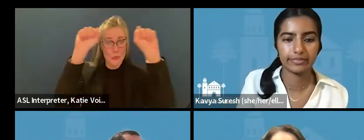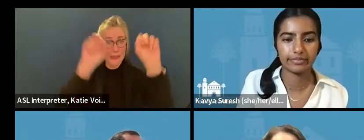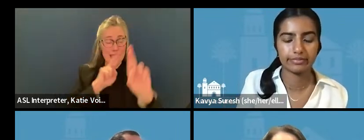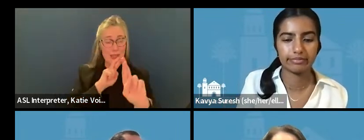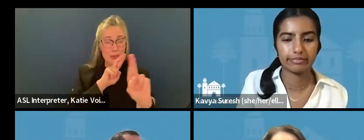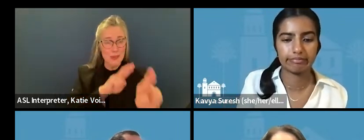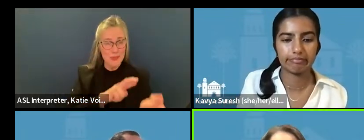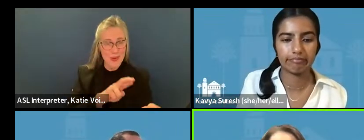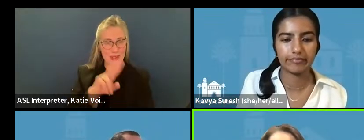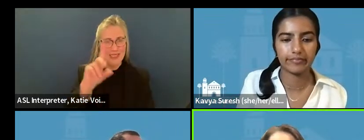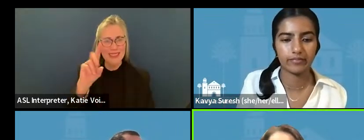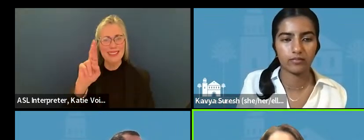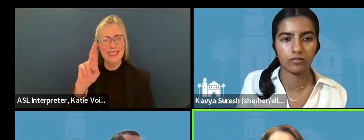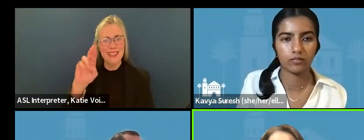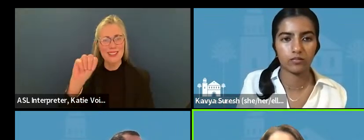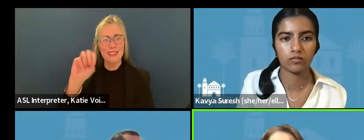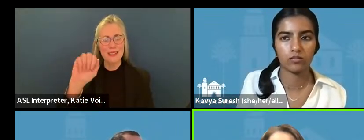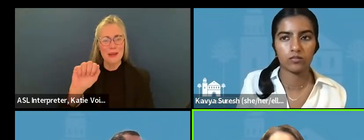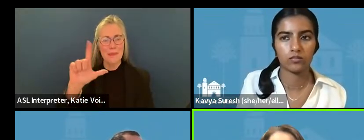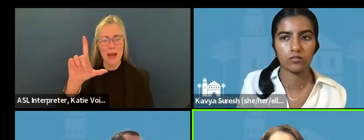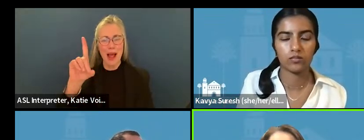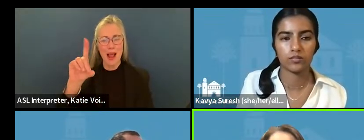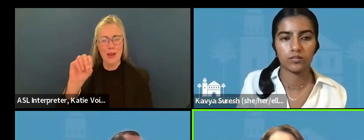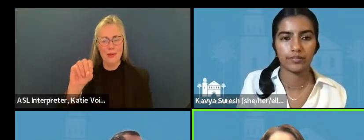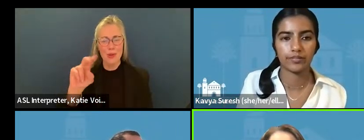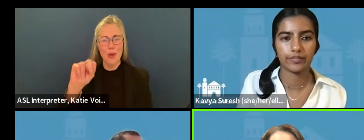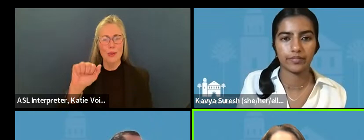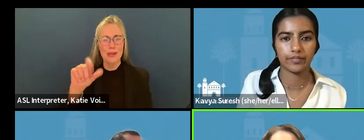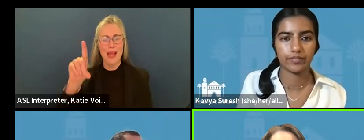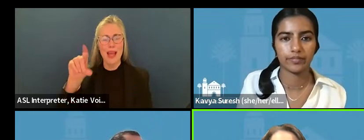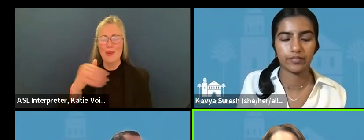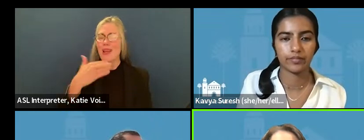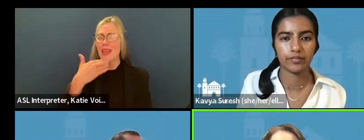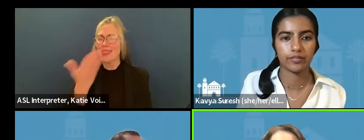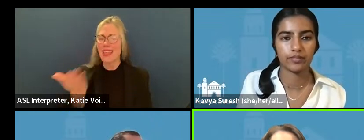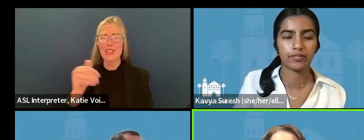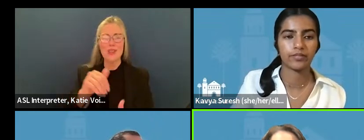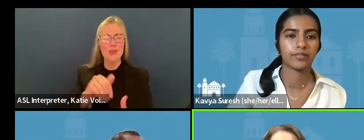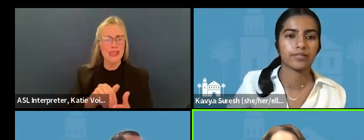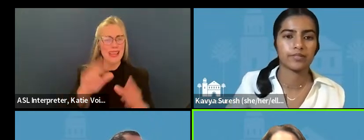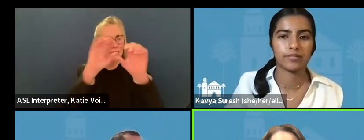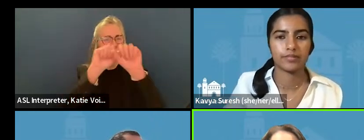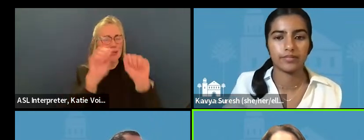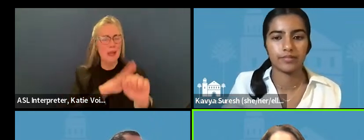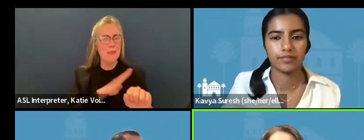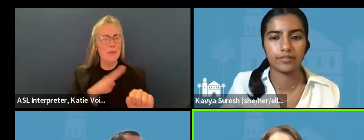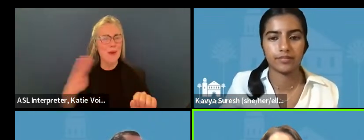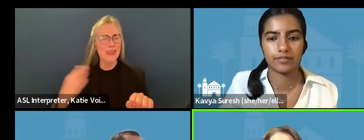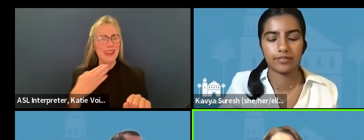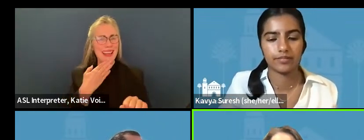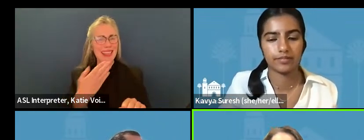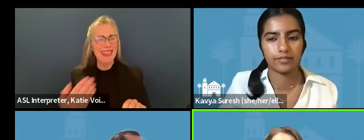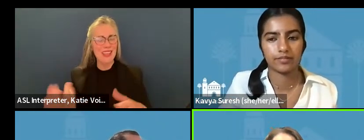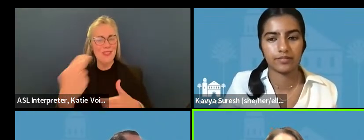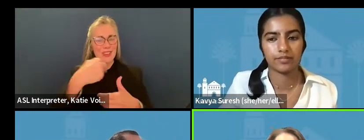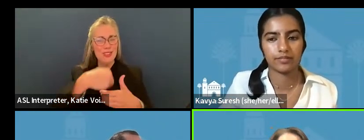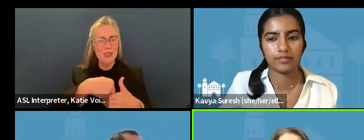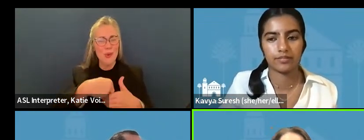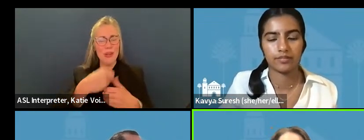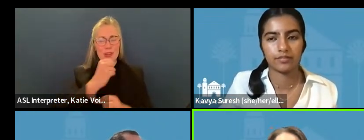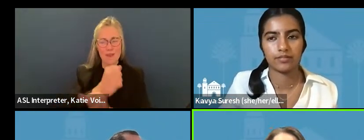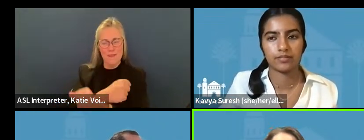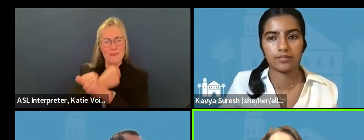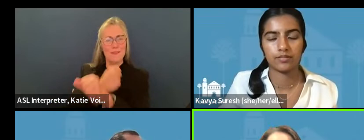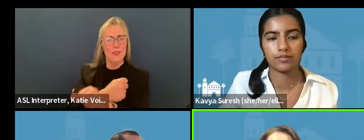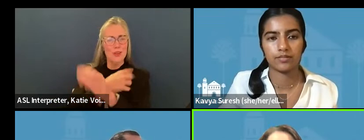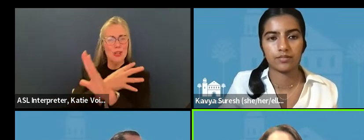Maldonado. Thank you again, Board President Sims-Moulton. Good evening, everyone. Thank you so much for joining our virtual meeting today.